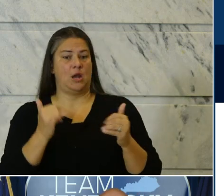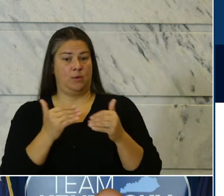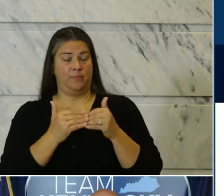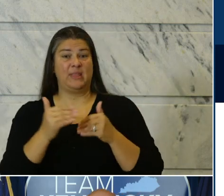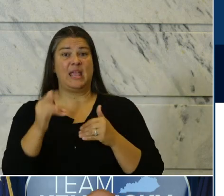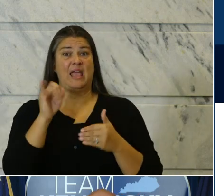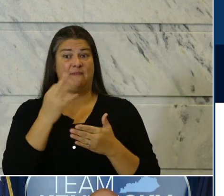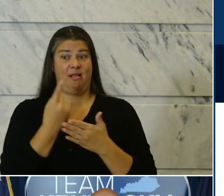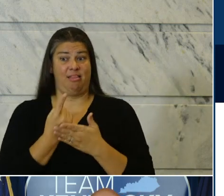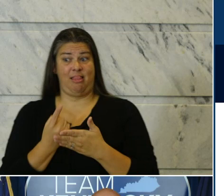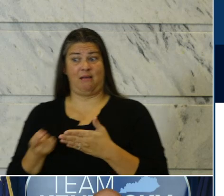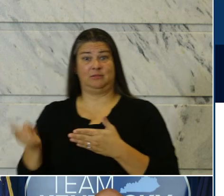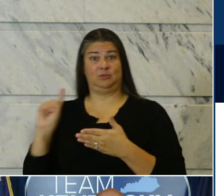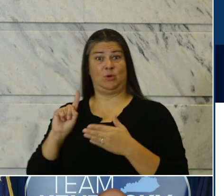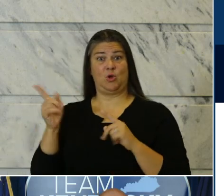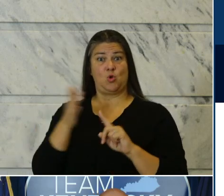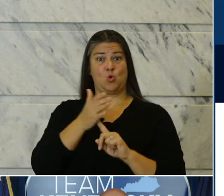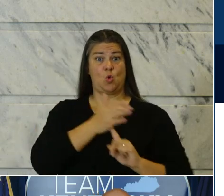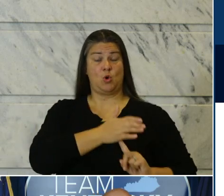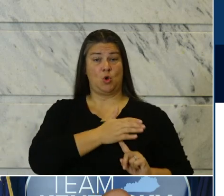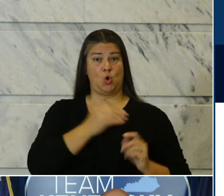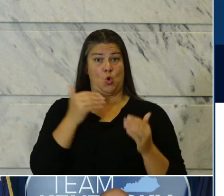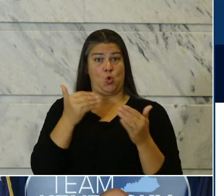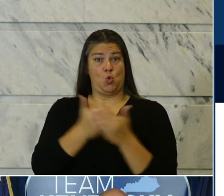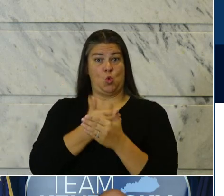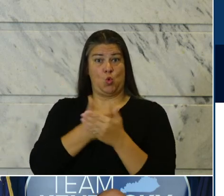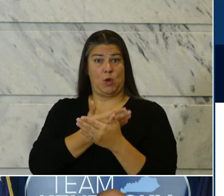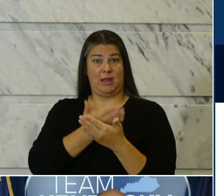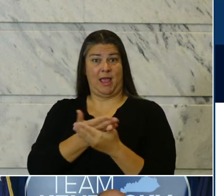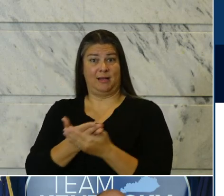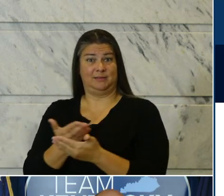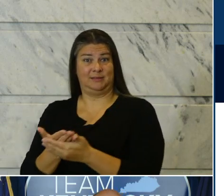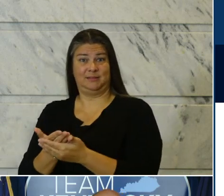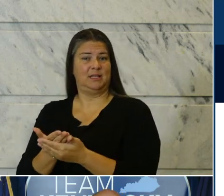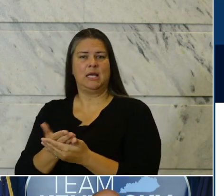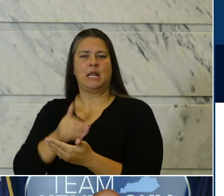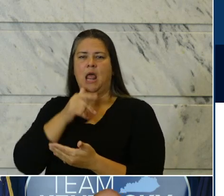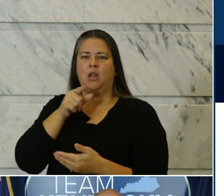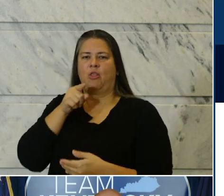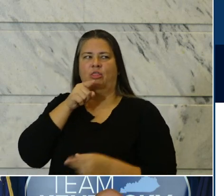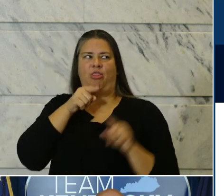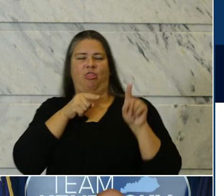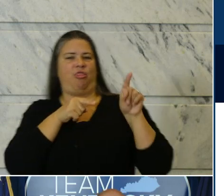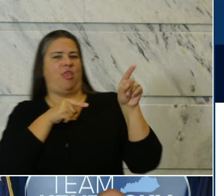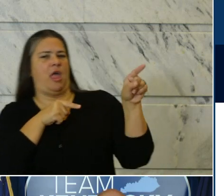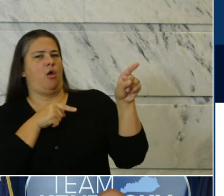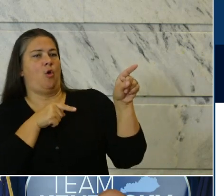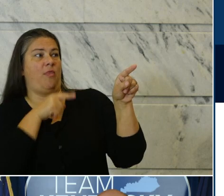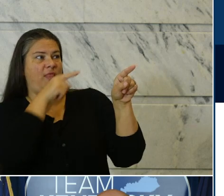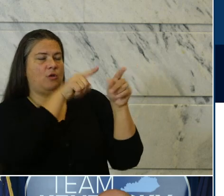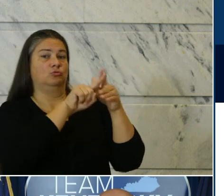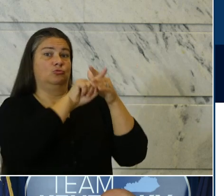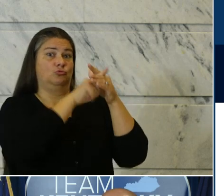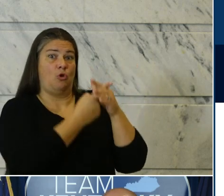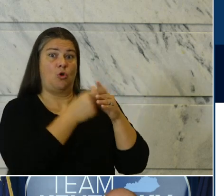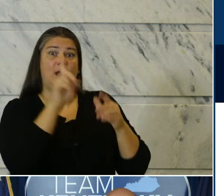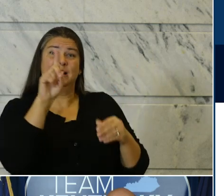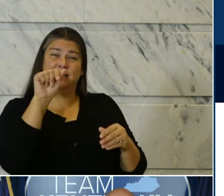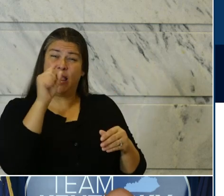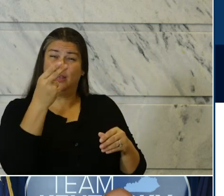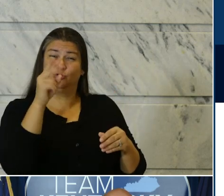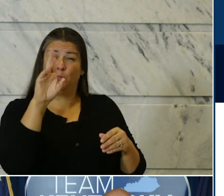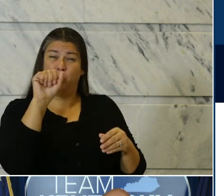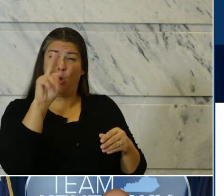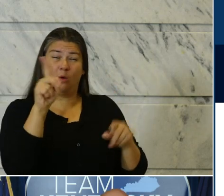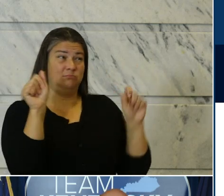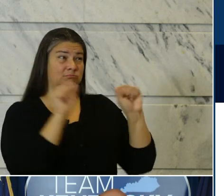quarantine last week or new cases last week. That won't be captured here. It's a snapshot in time, and it's beginning on Monday the 28th. As I